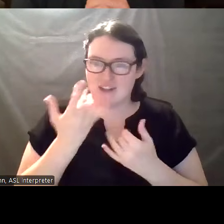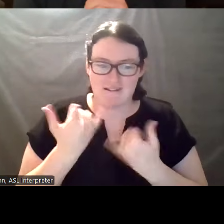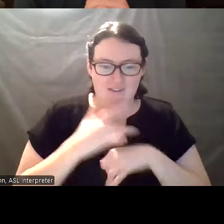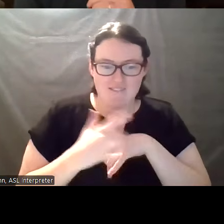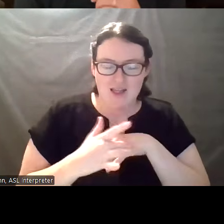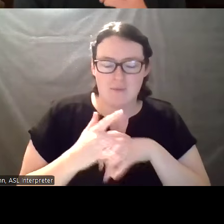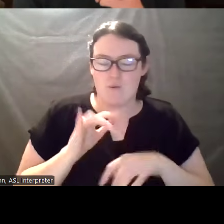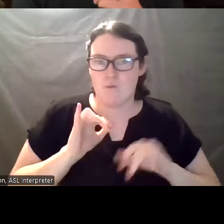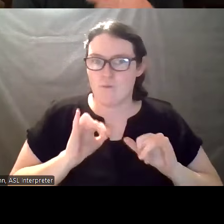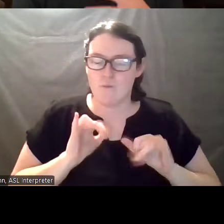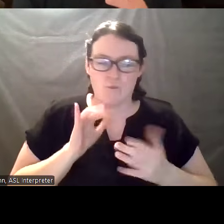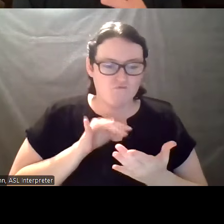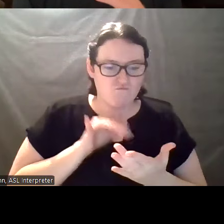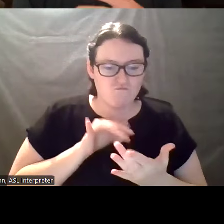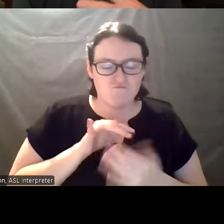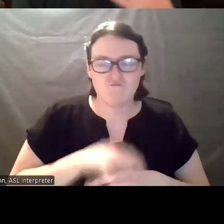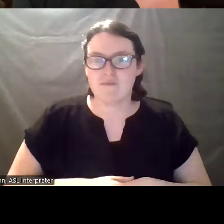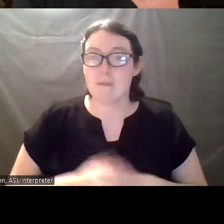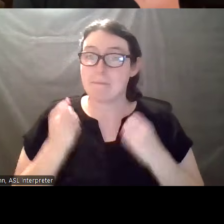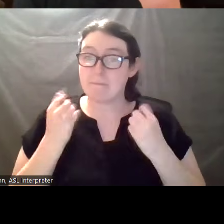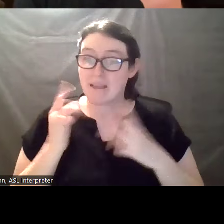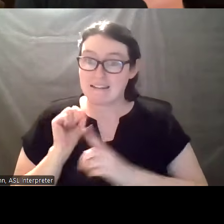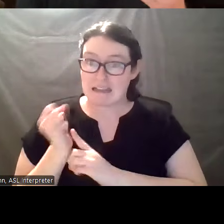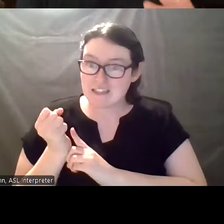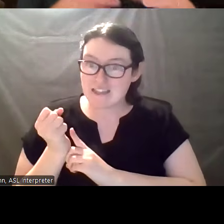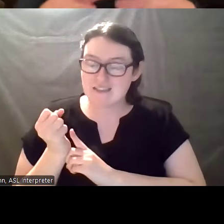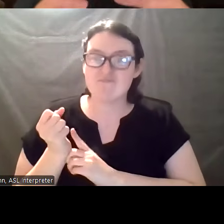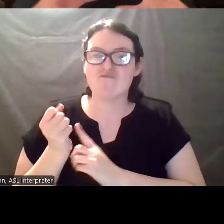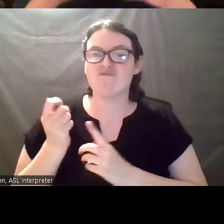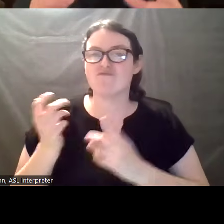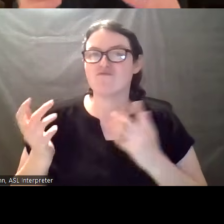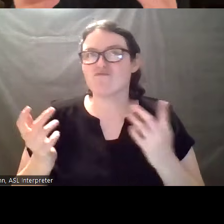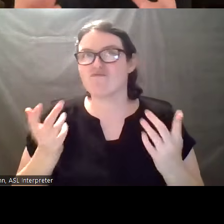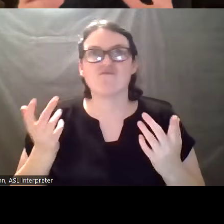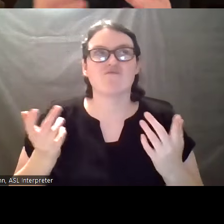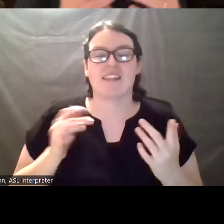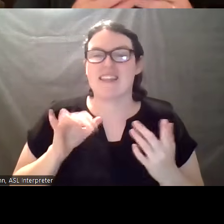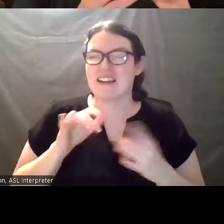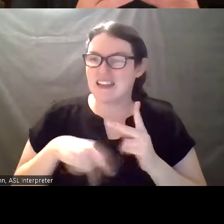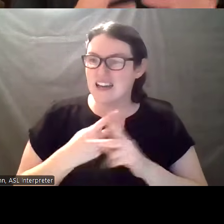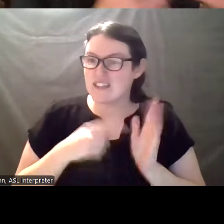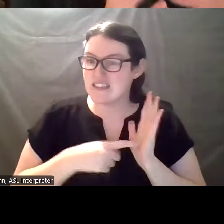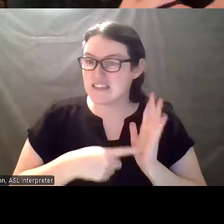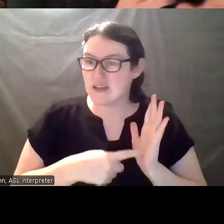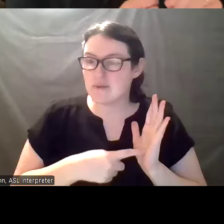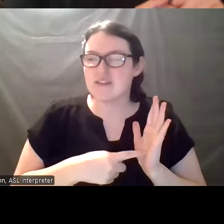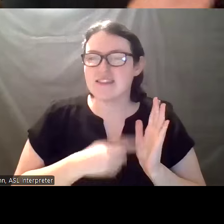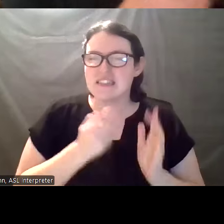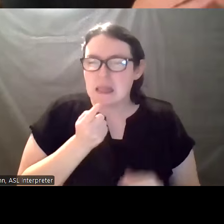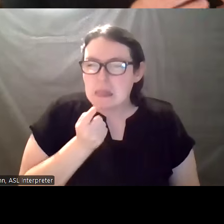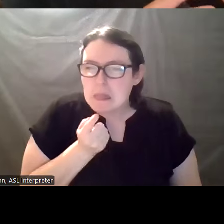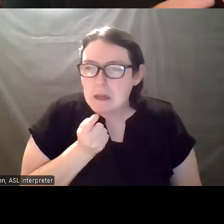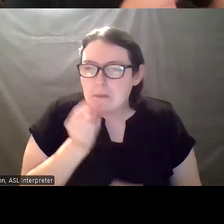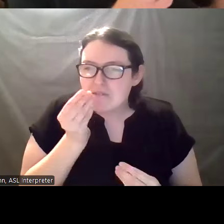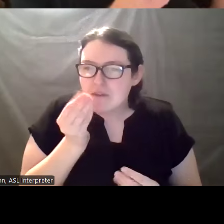alcoholic beverages. In many cases, we don't, in those examples, we get little bits of info.